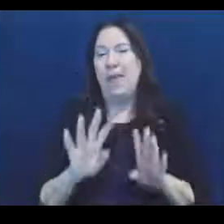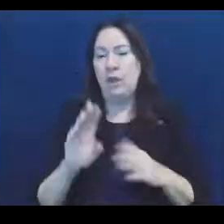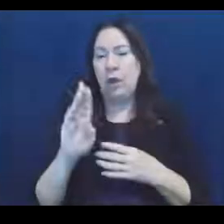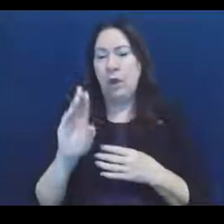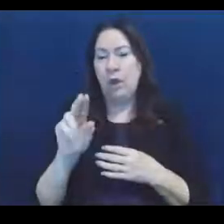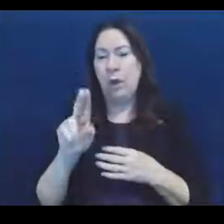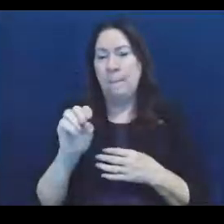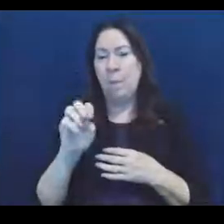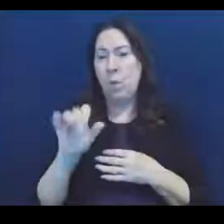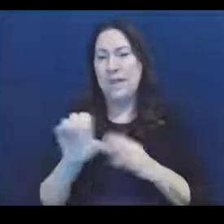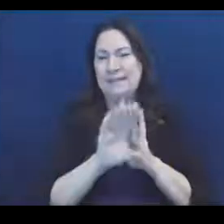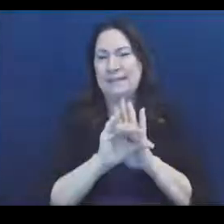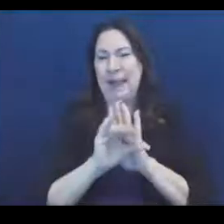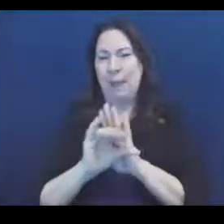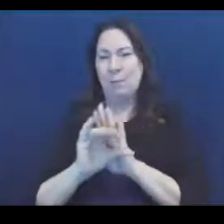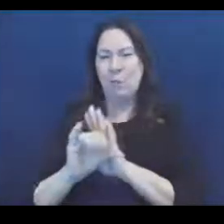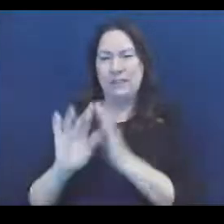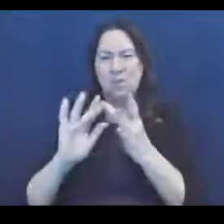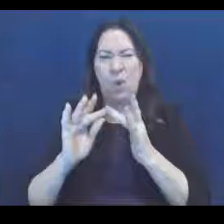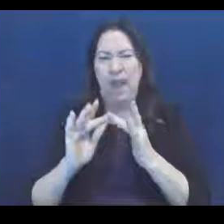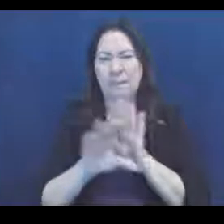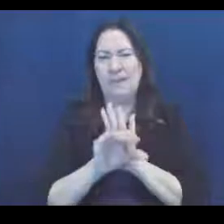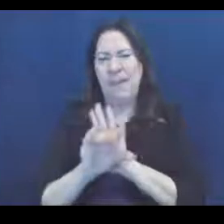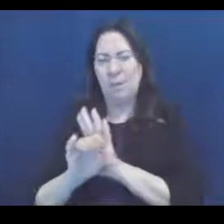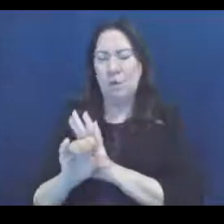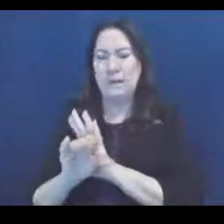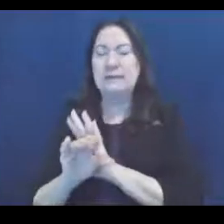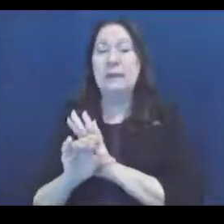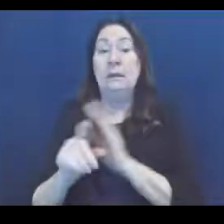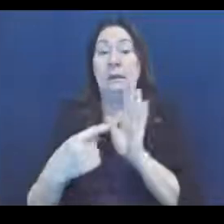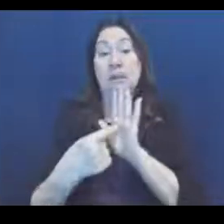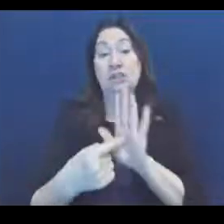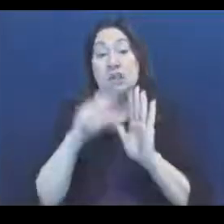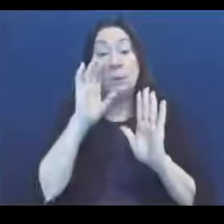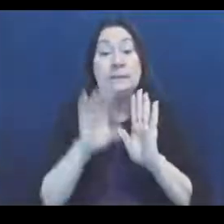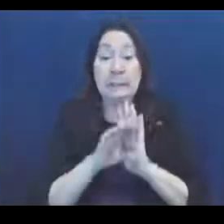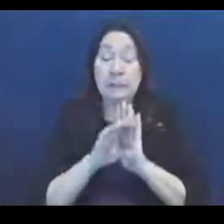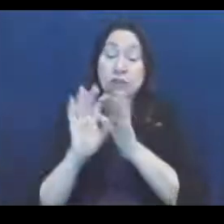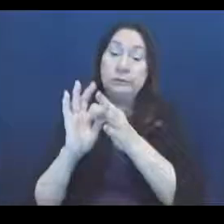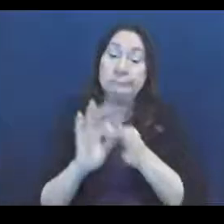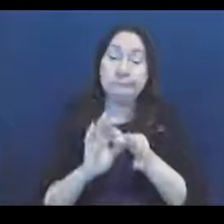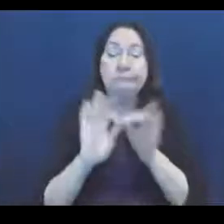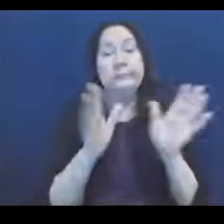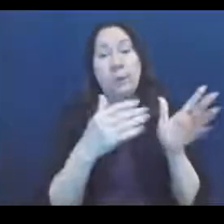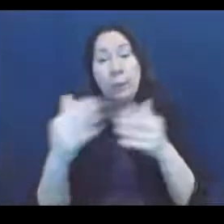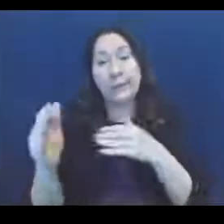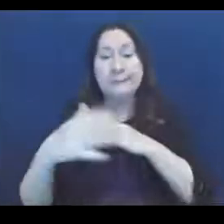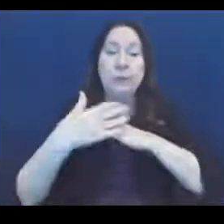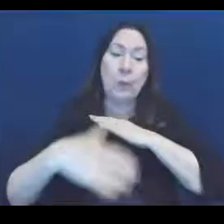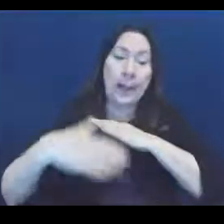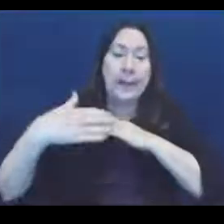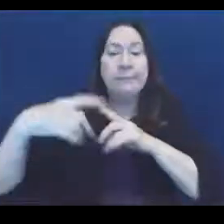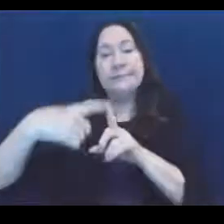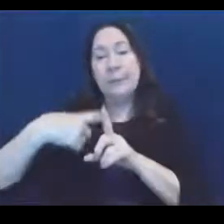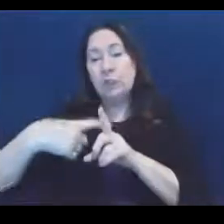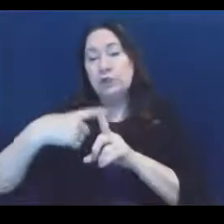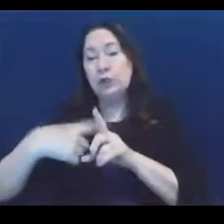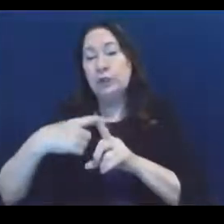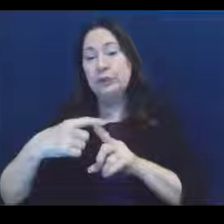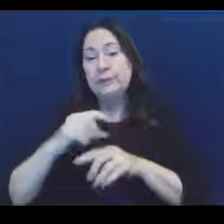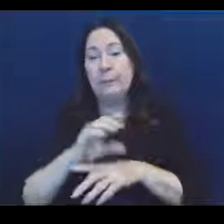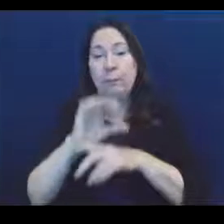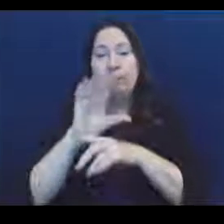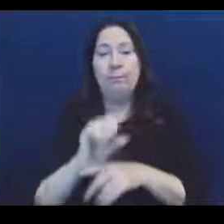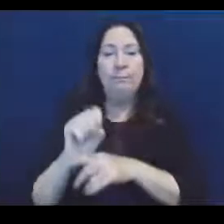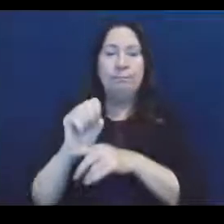cameras, little webcams that report back, not just, it shows images to go along with the winds and waves and temperatures these buoys report. In this